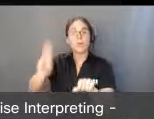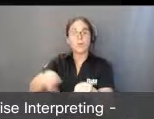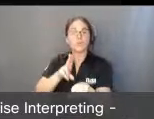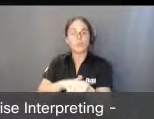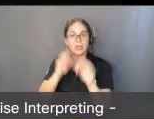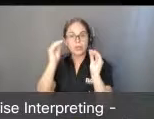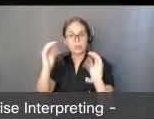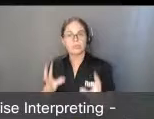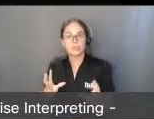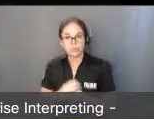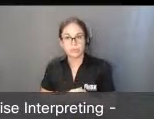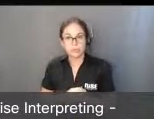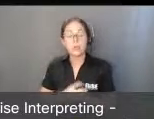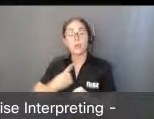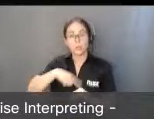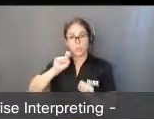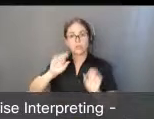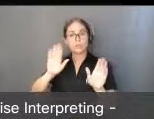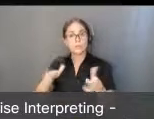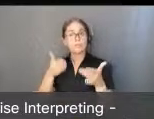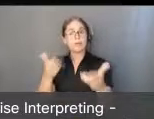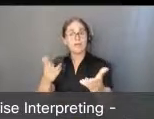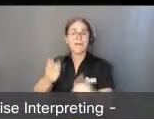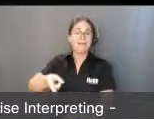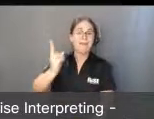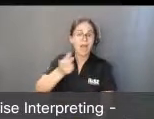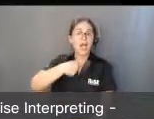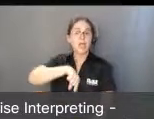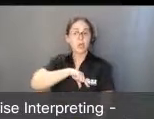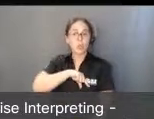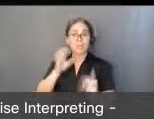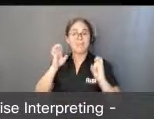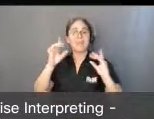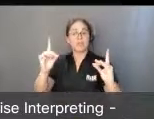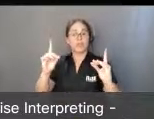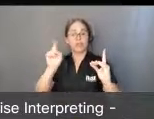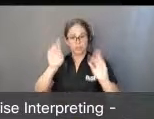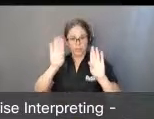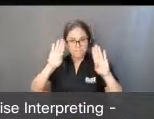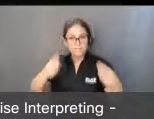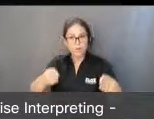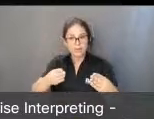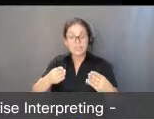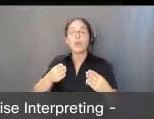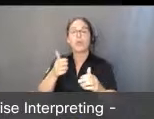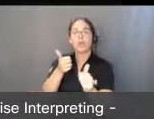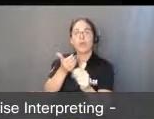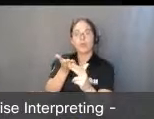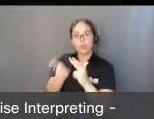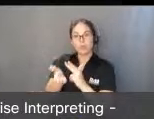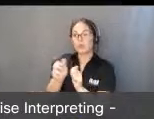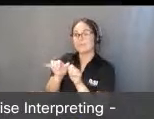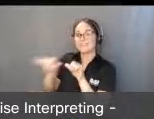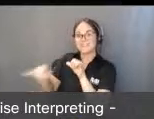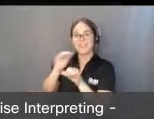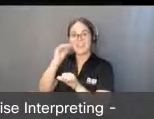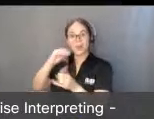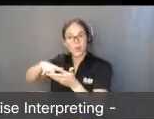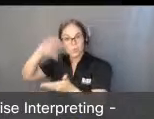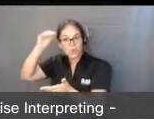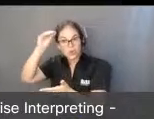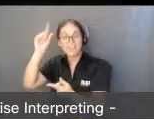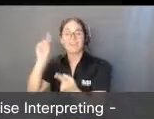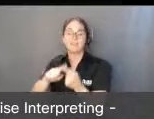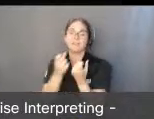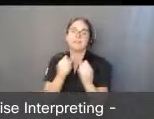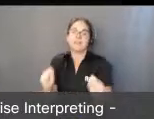just focusing on delivering all the students a high quality education via distance learning until it is safe to return to school?